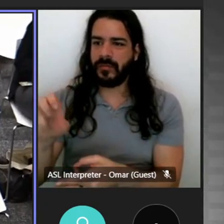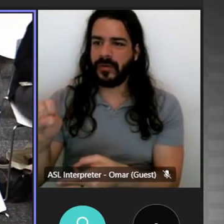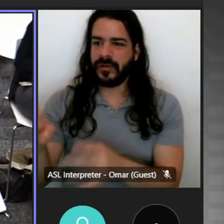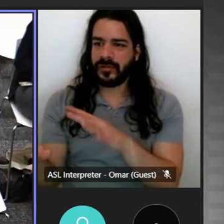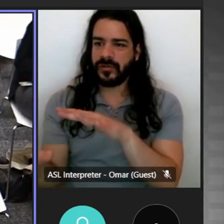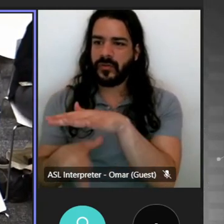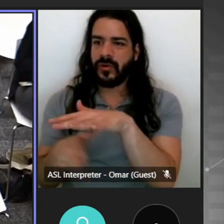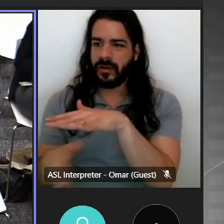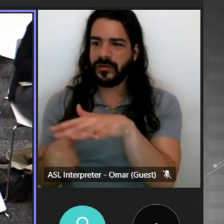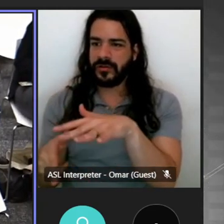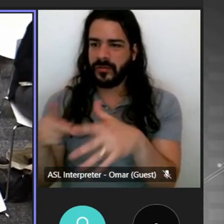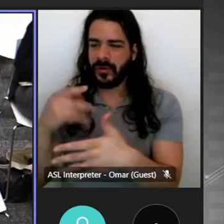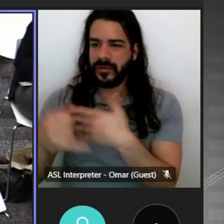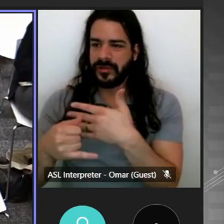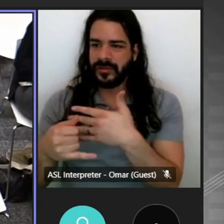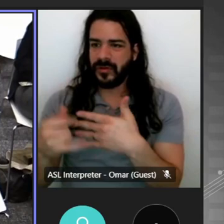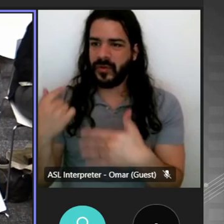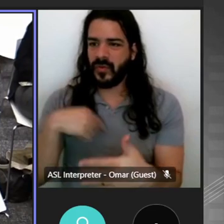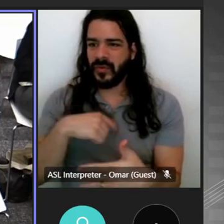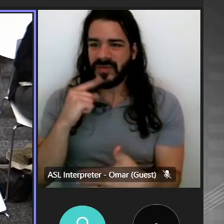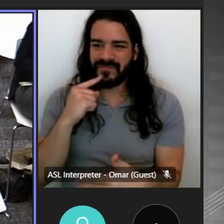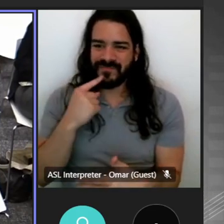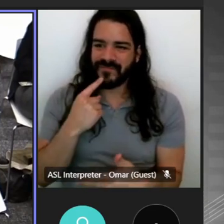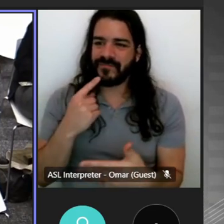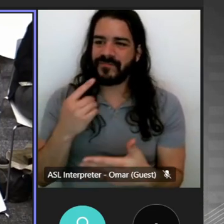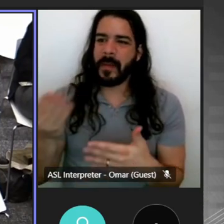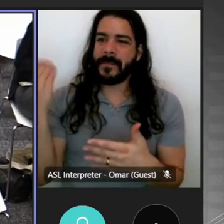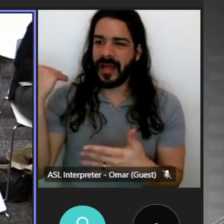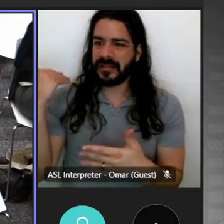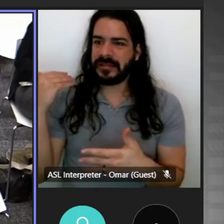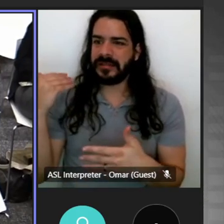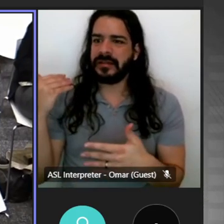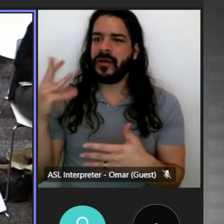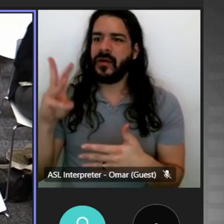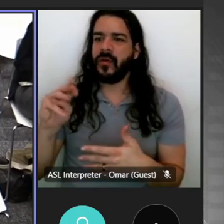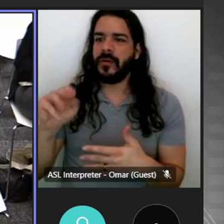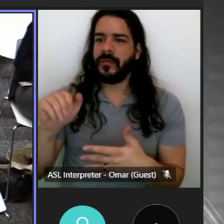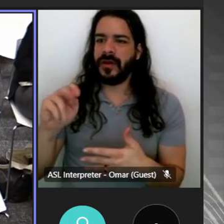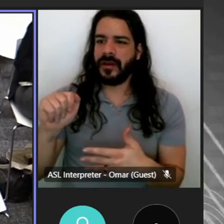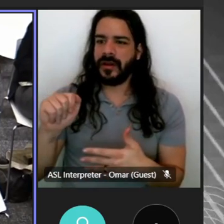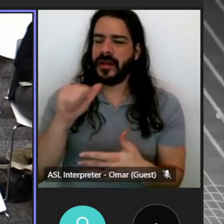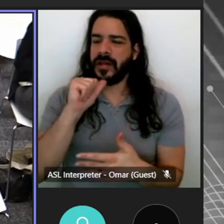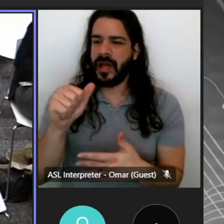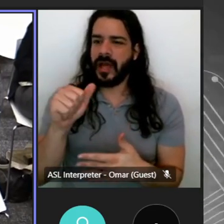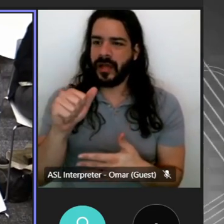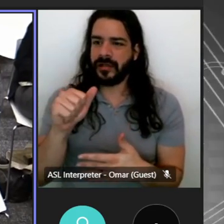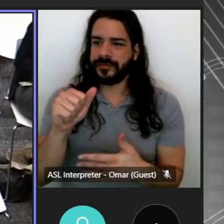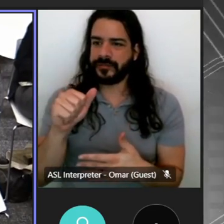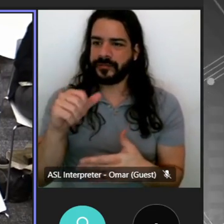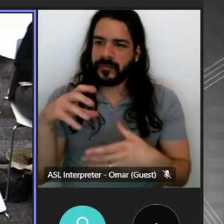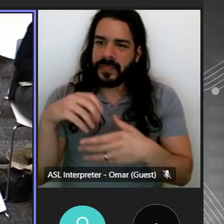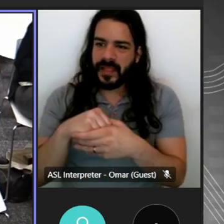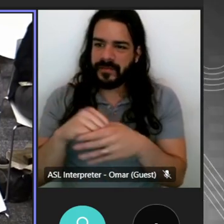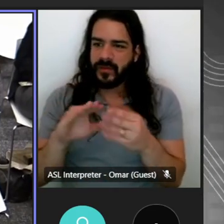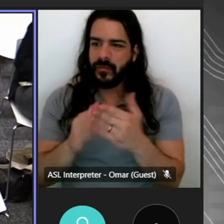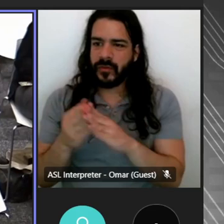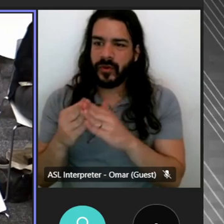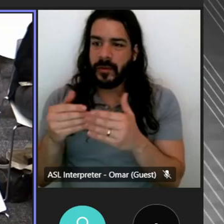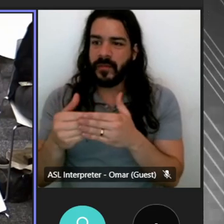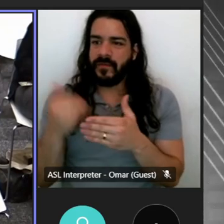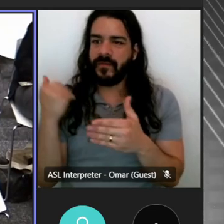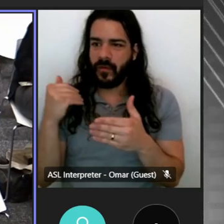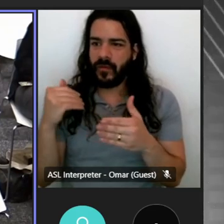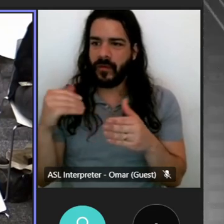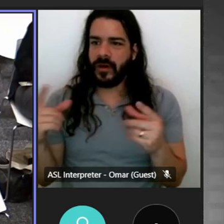We've been disappointed in the past by Wmata not involving the surrounding community in meaningful planning prior to taking